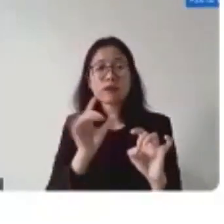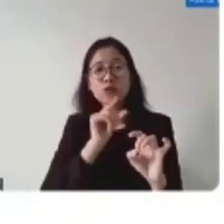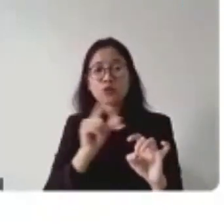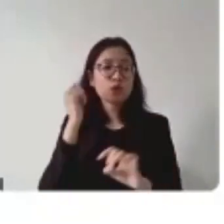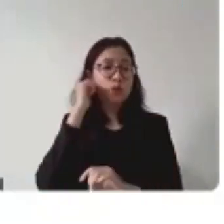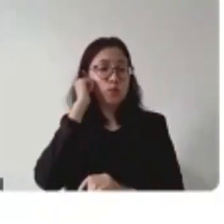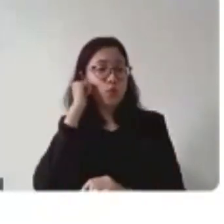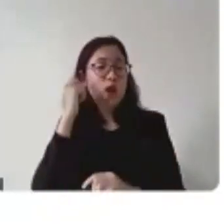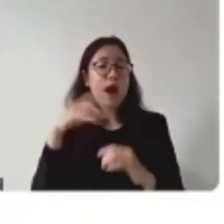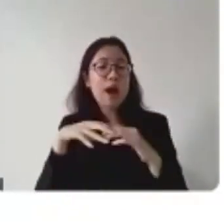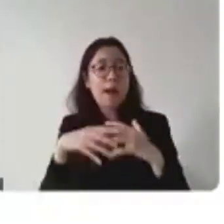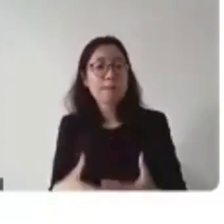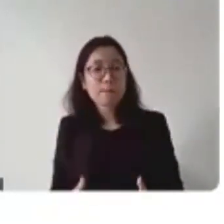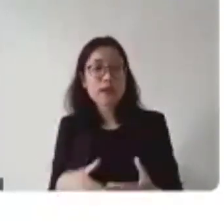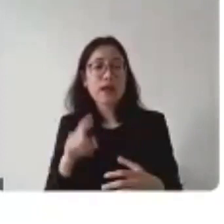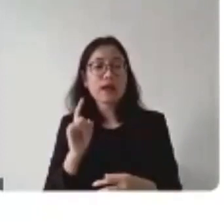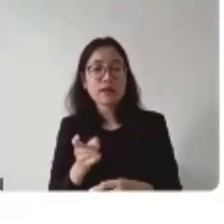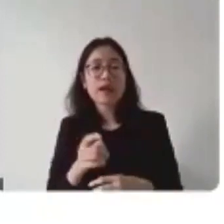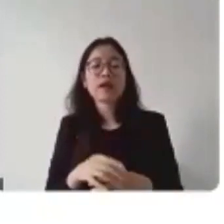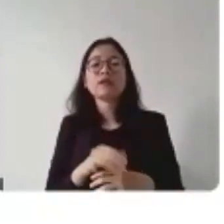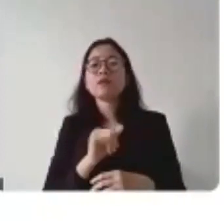outcomes, low birth weight,